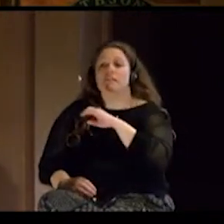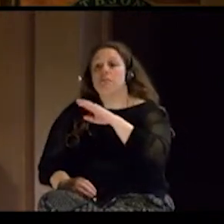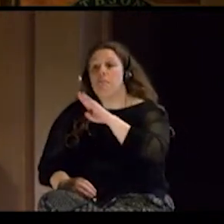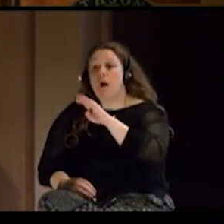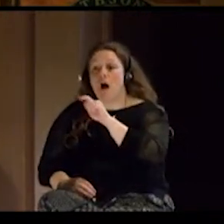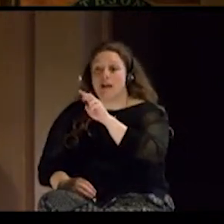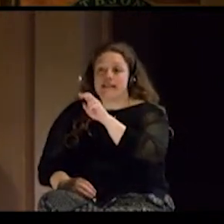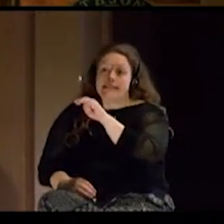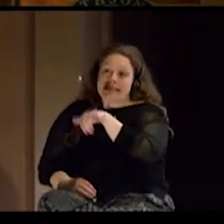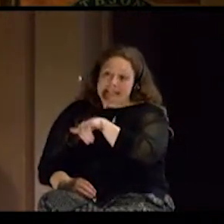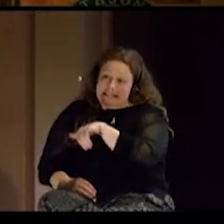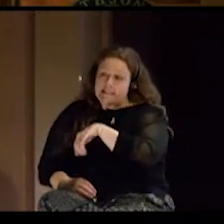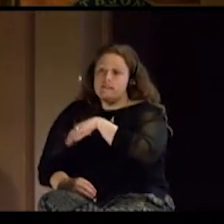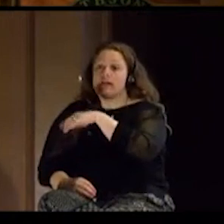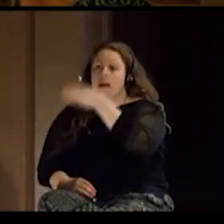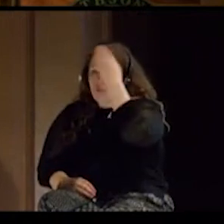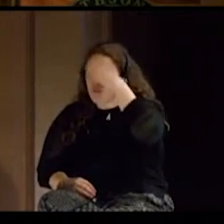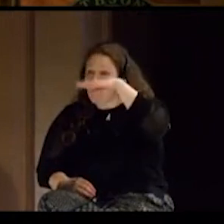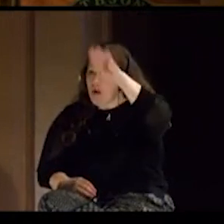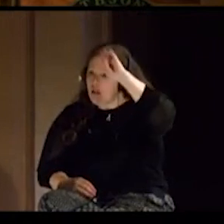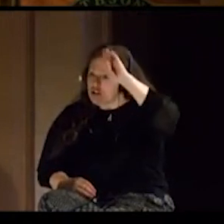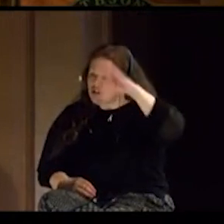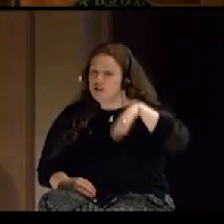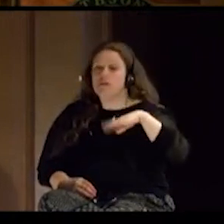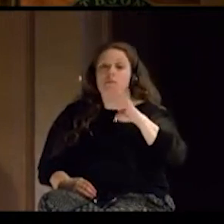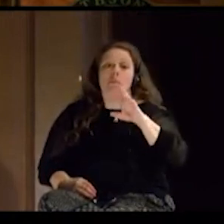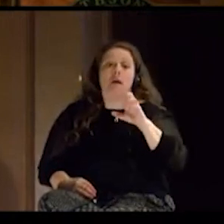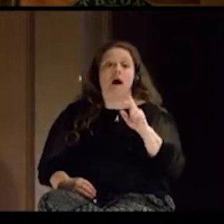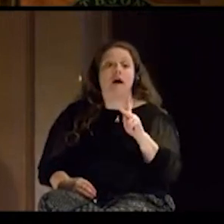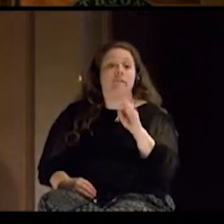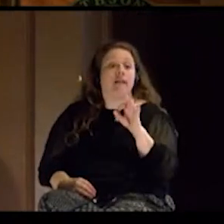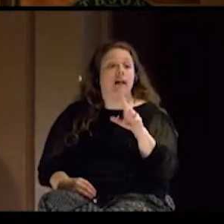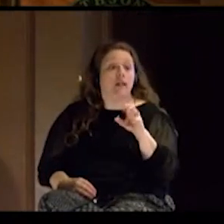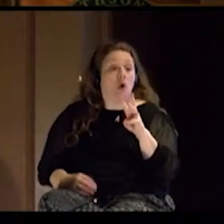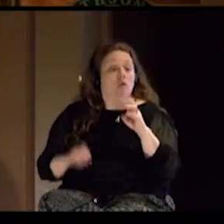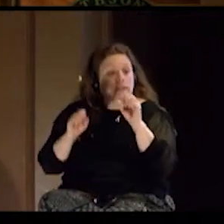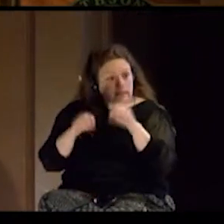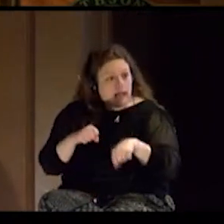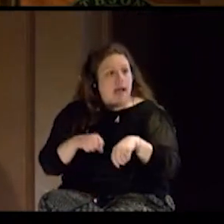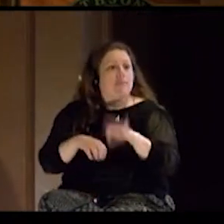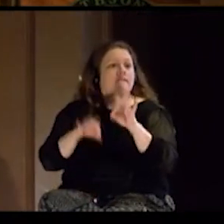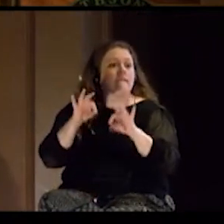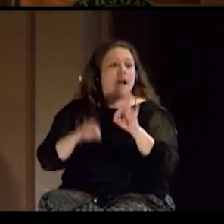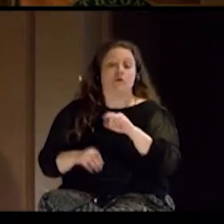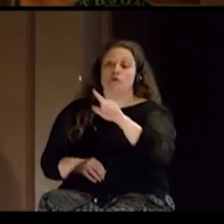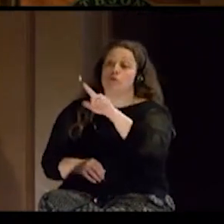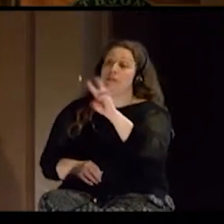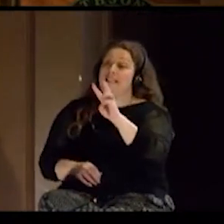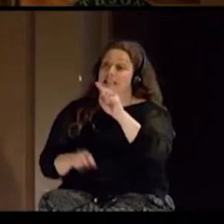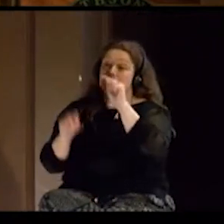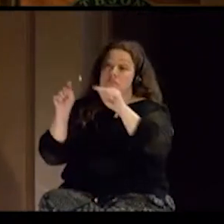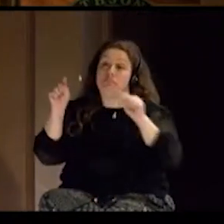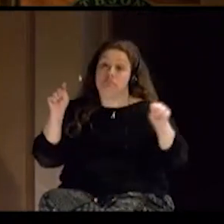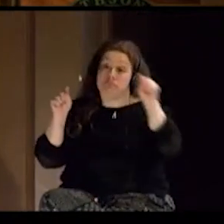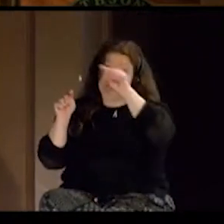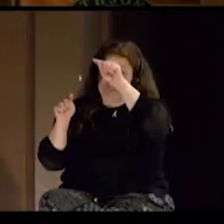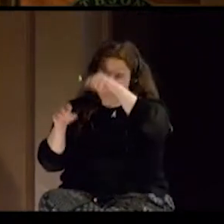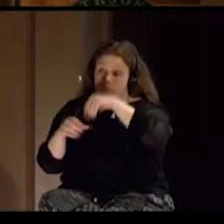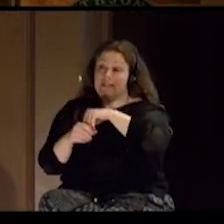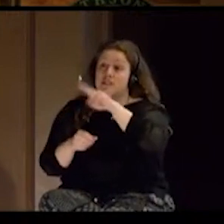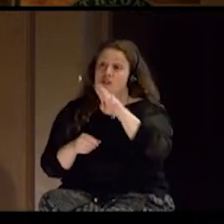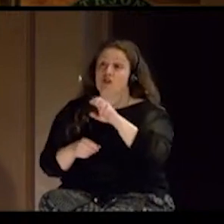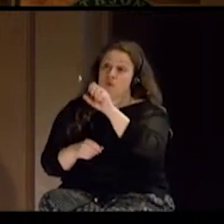and anthropology. Buck Fellows can be found in 26 of the United States, in